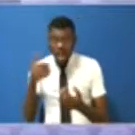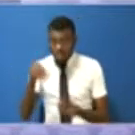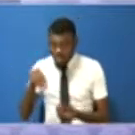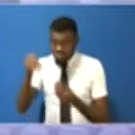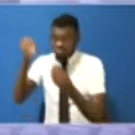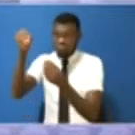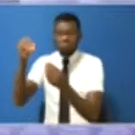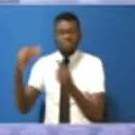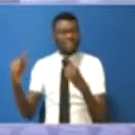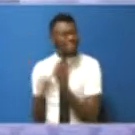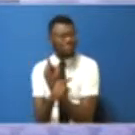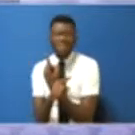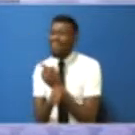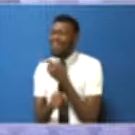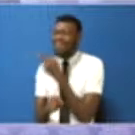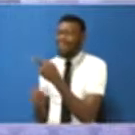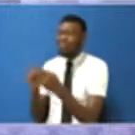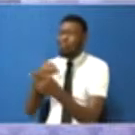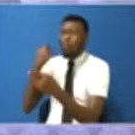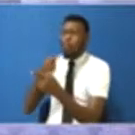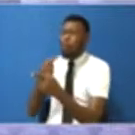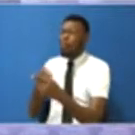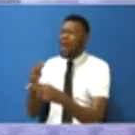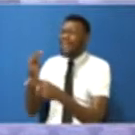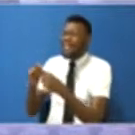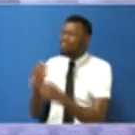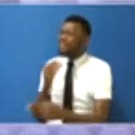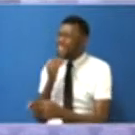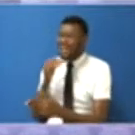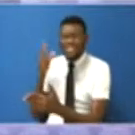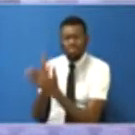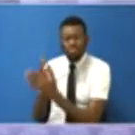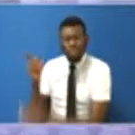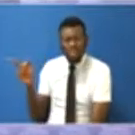today we don't even know who he is is your name really sarcaja